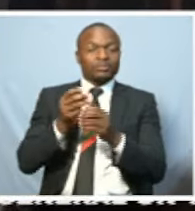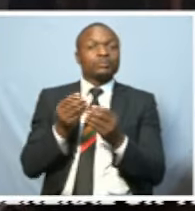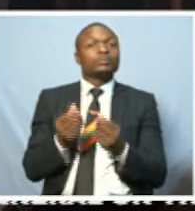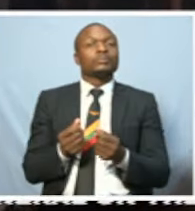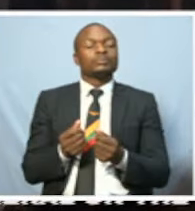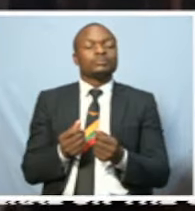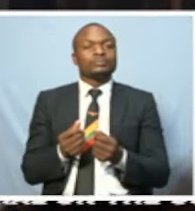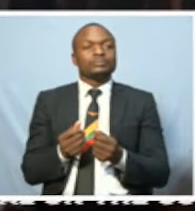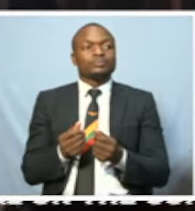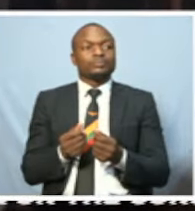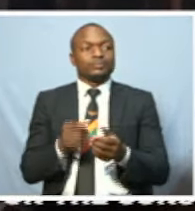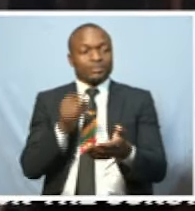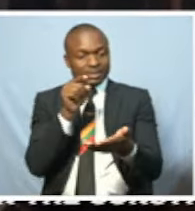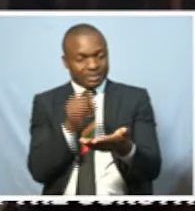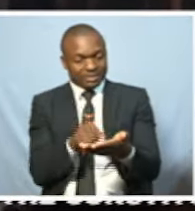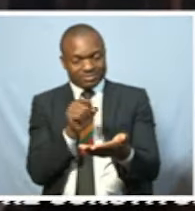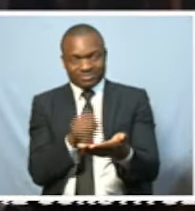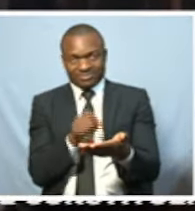So this kind of,